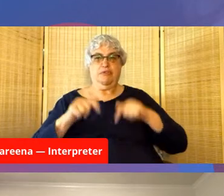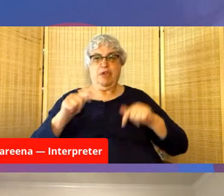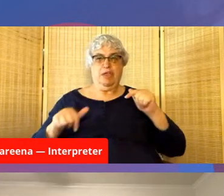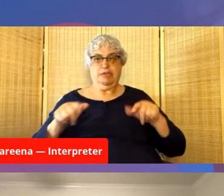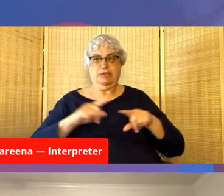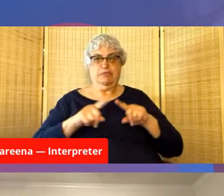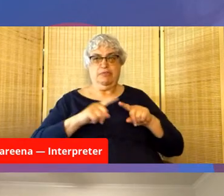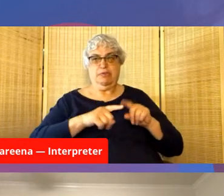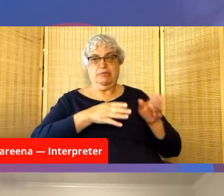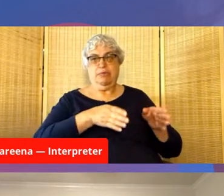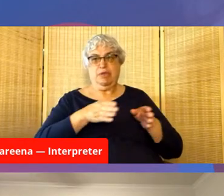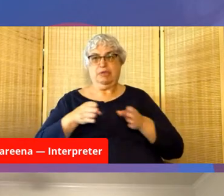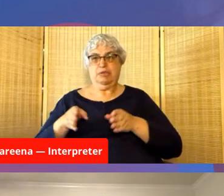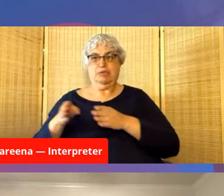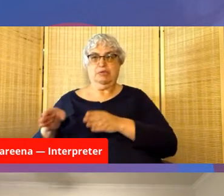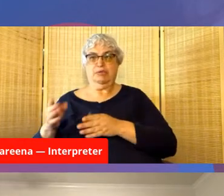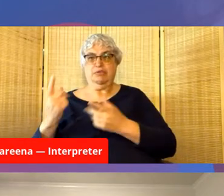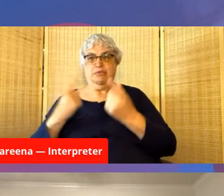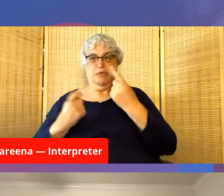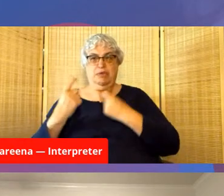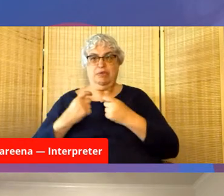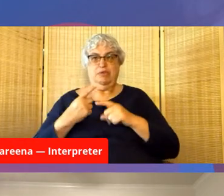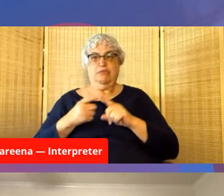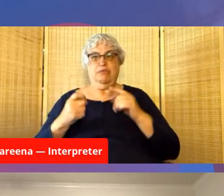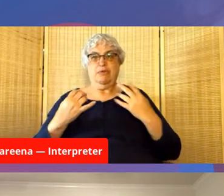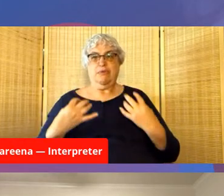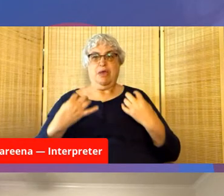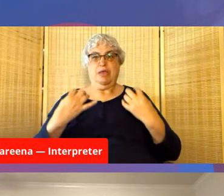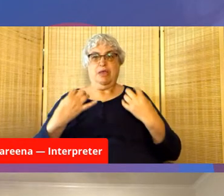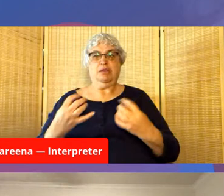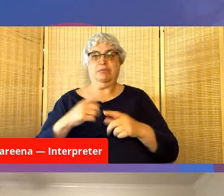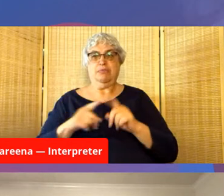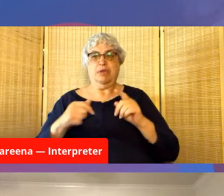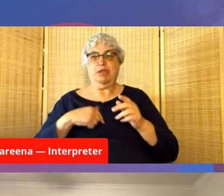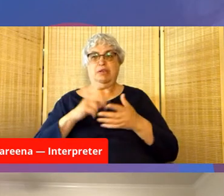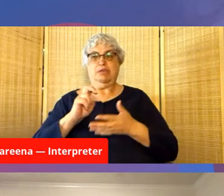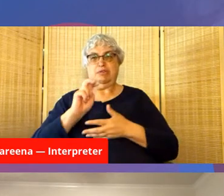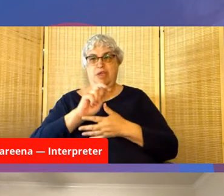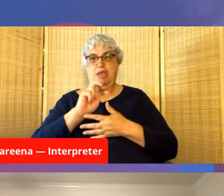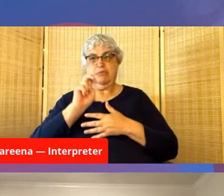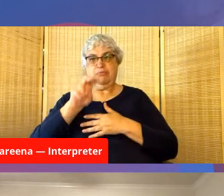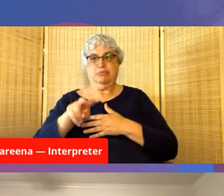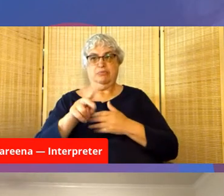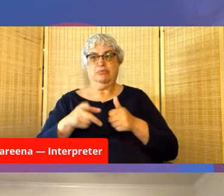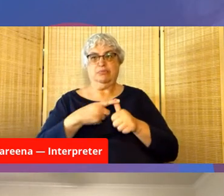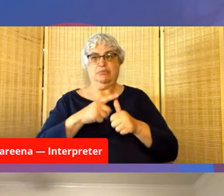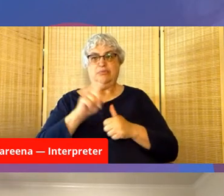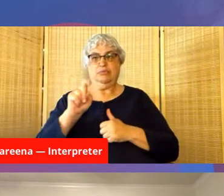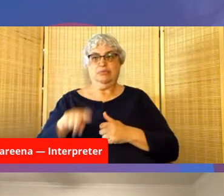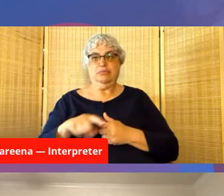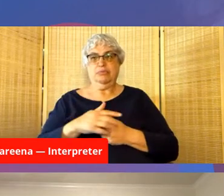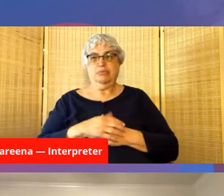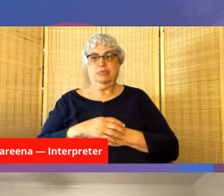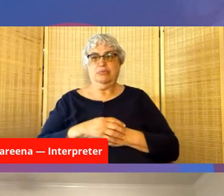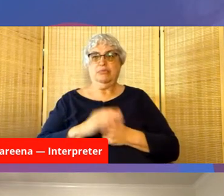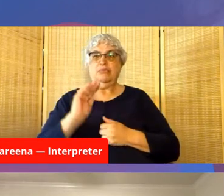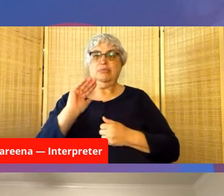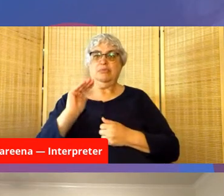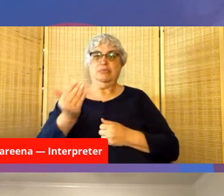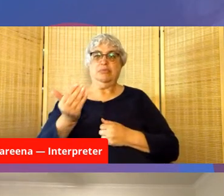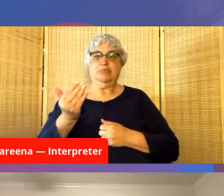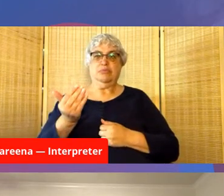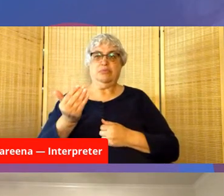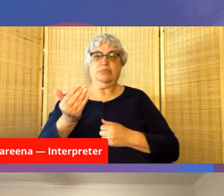practices. We have a couple of questions from our audience that I want to jump to. The first one is, it appears